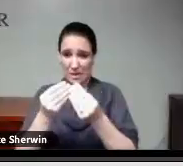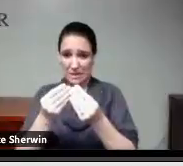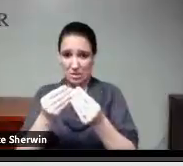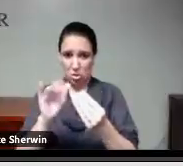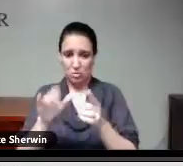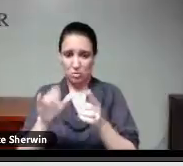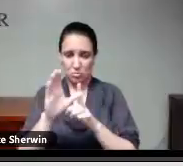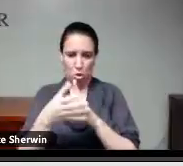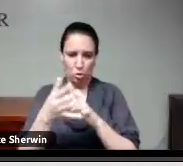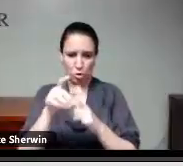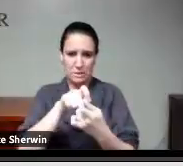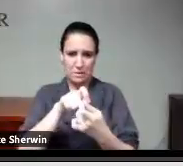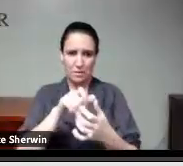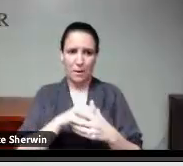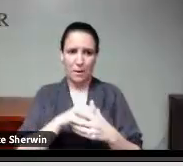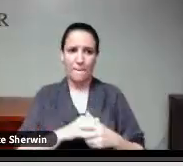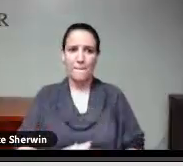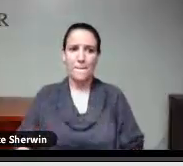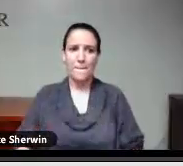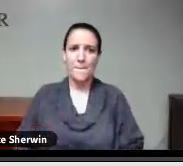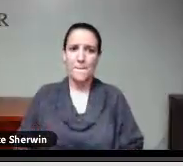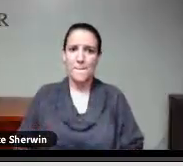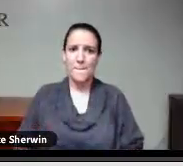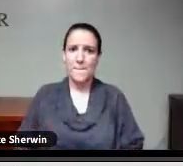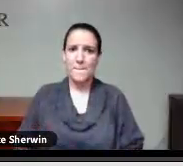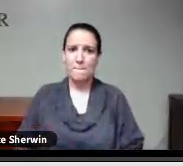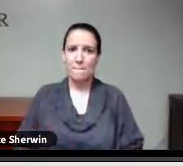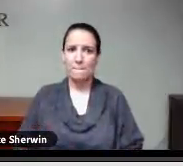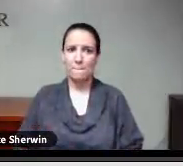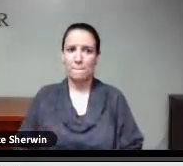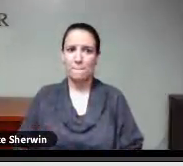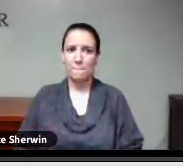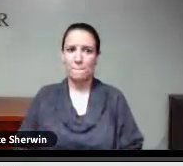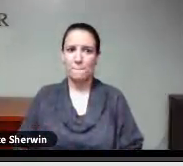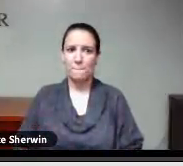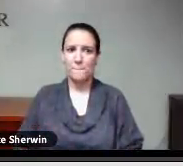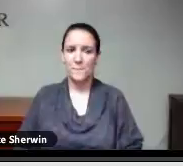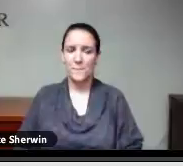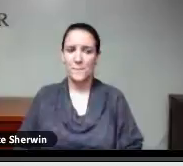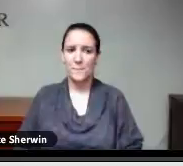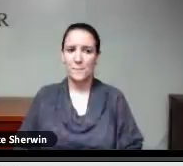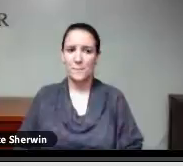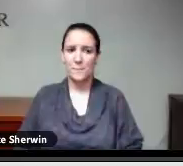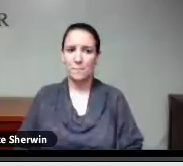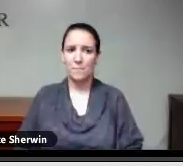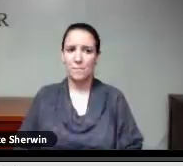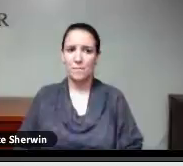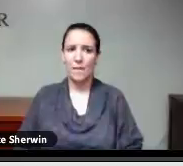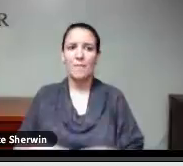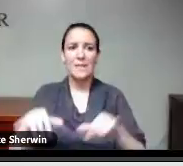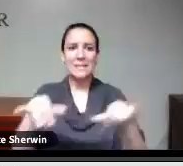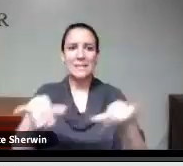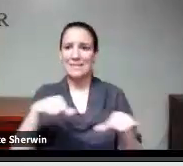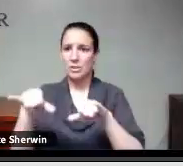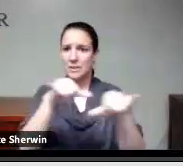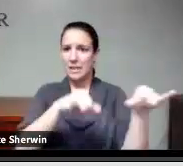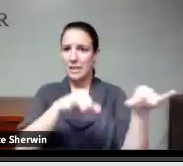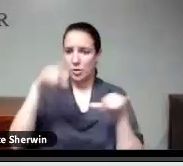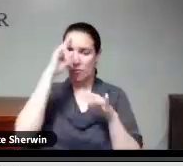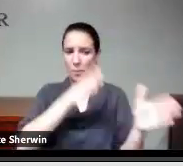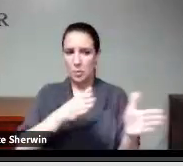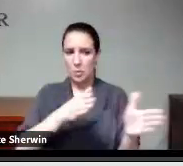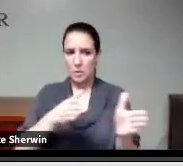culture, etc. Standardization of procedures, because what happens a lot of times in different organizations, and that